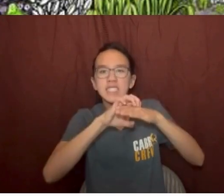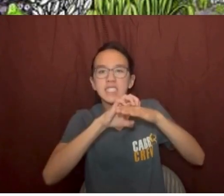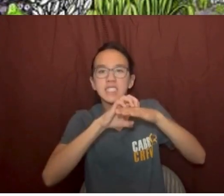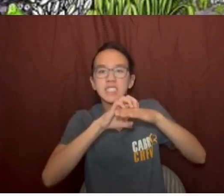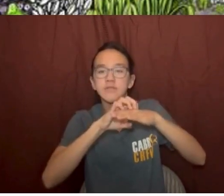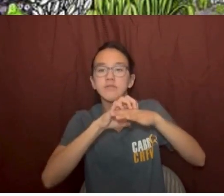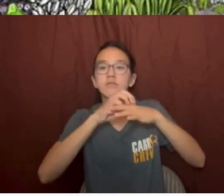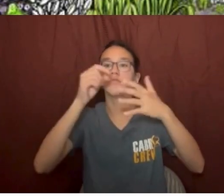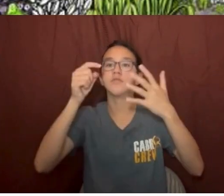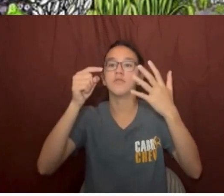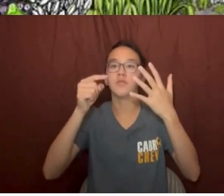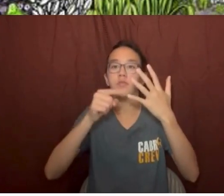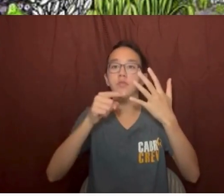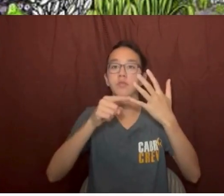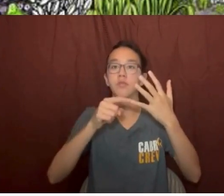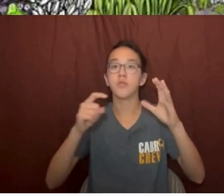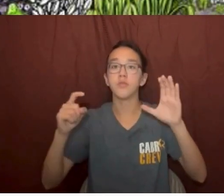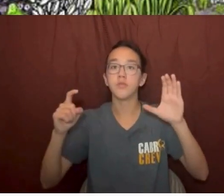predation,